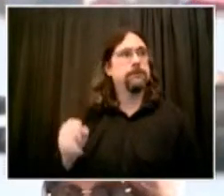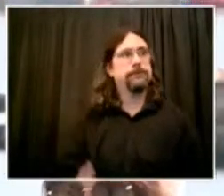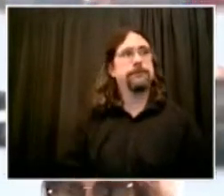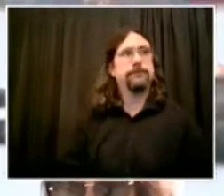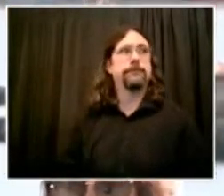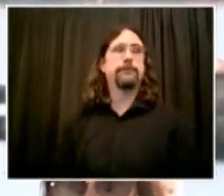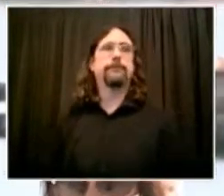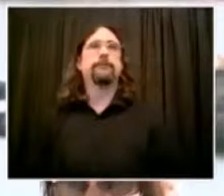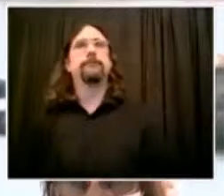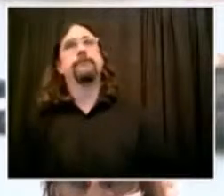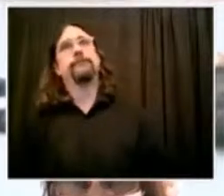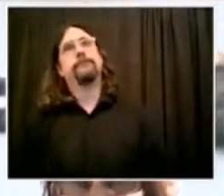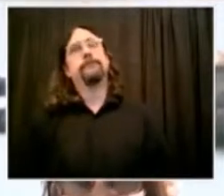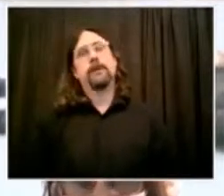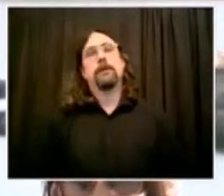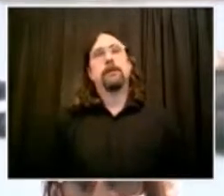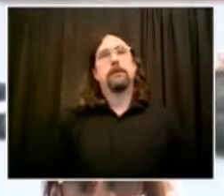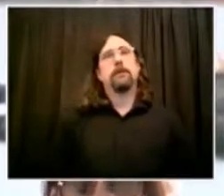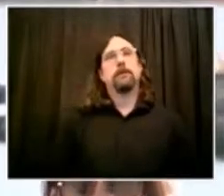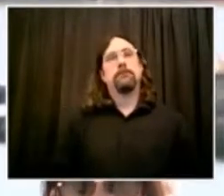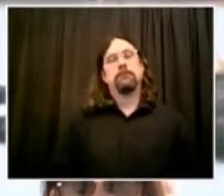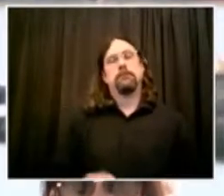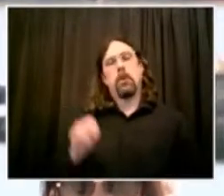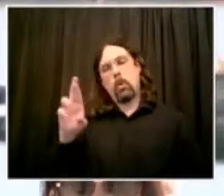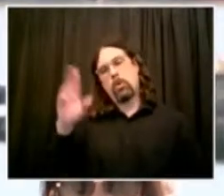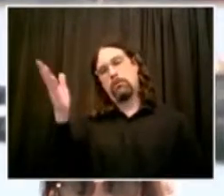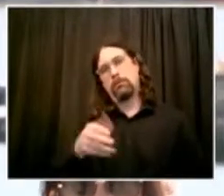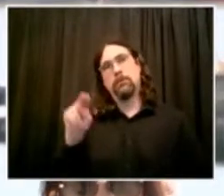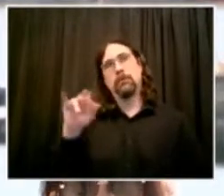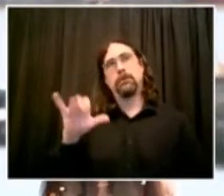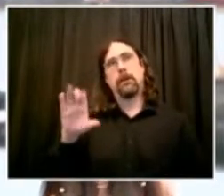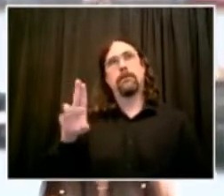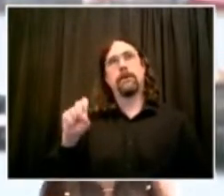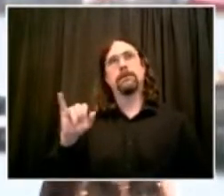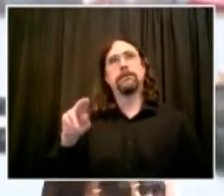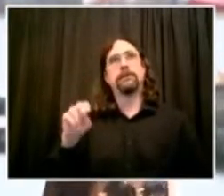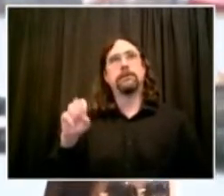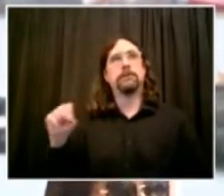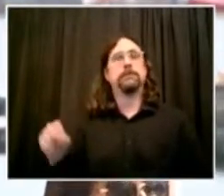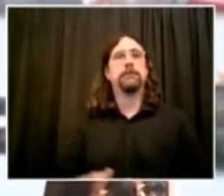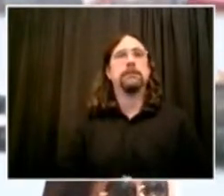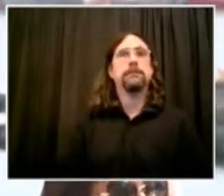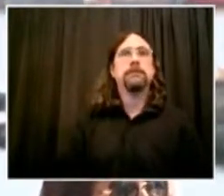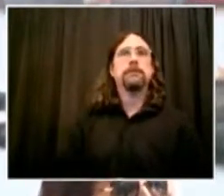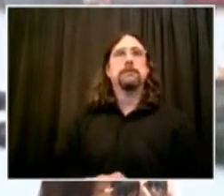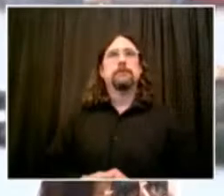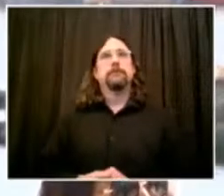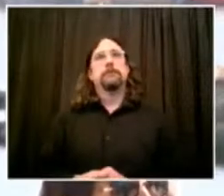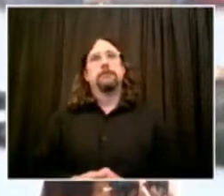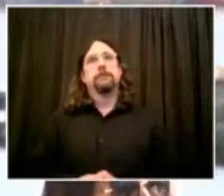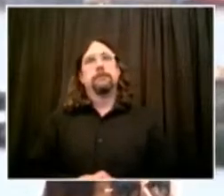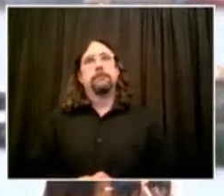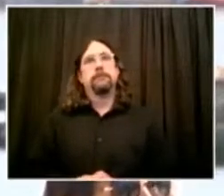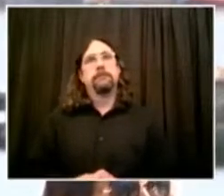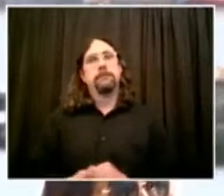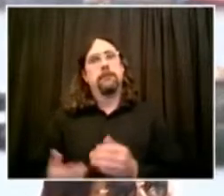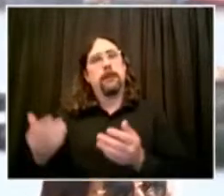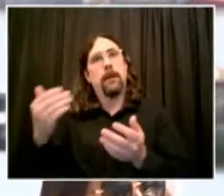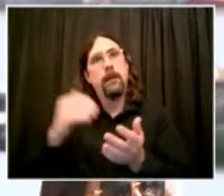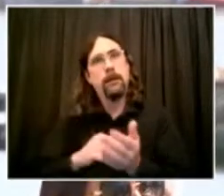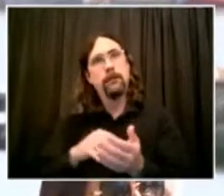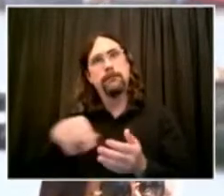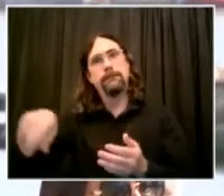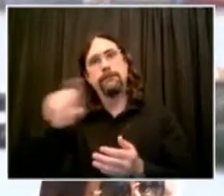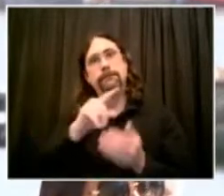we distributed 2 million face masks for our small businesses and their employees. For instance, if